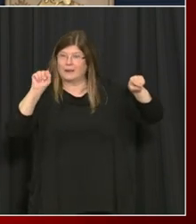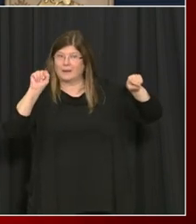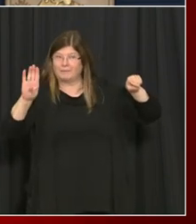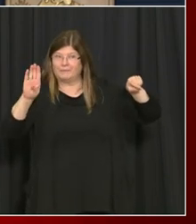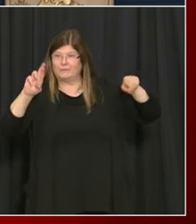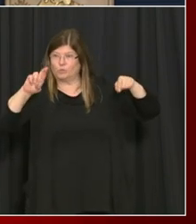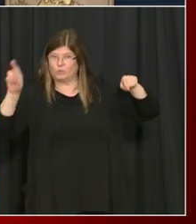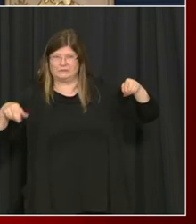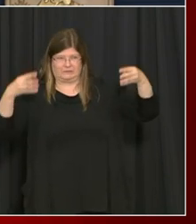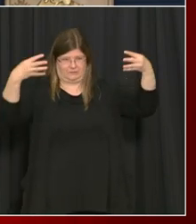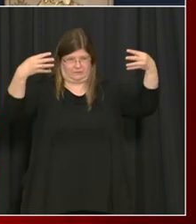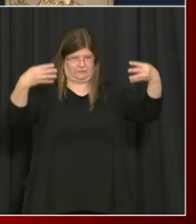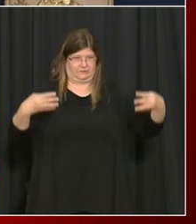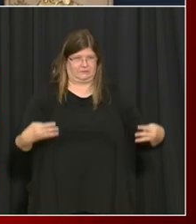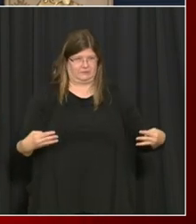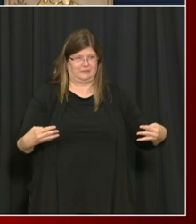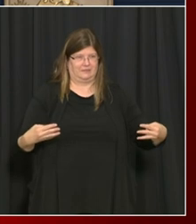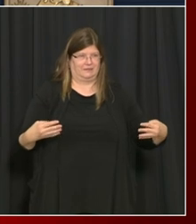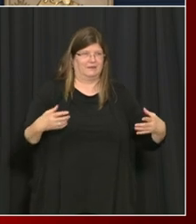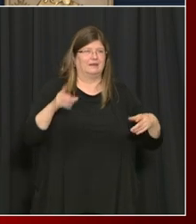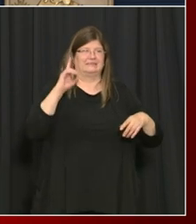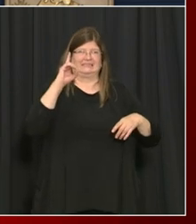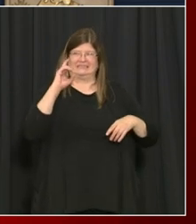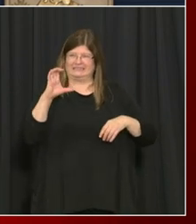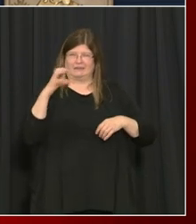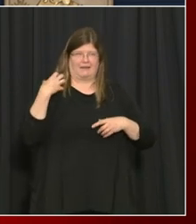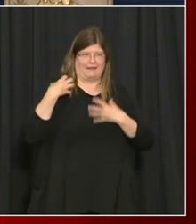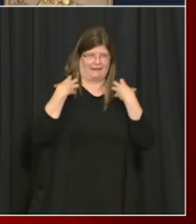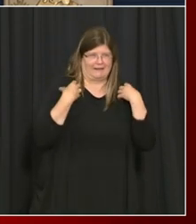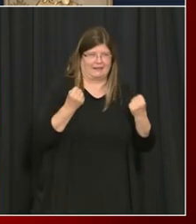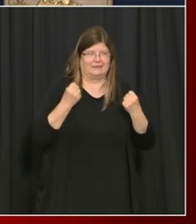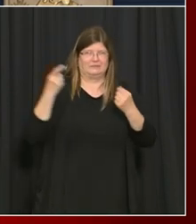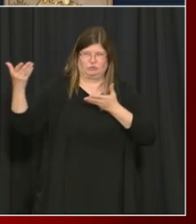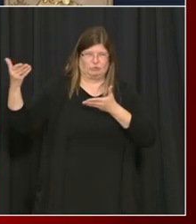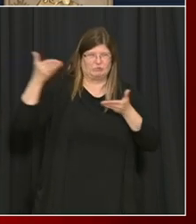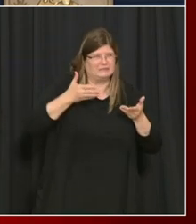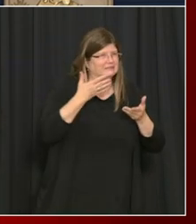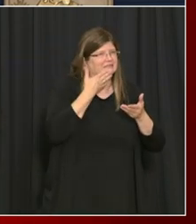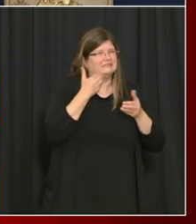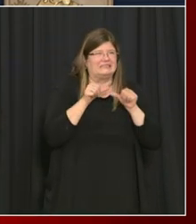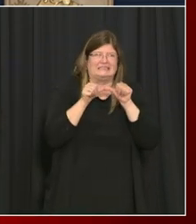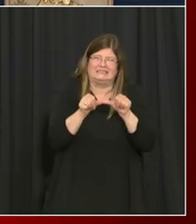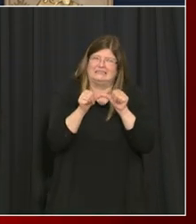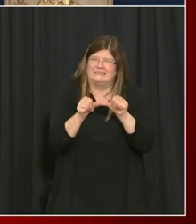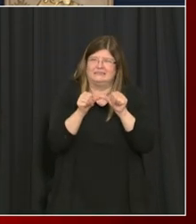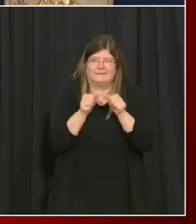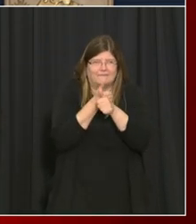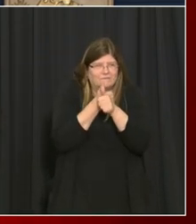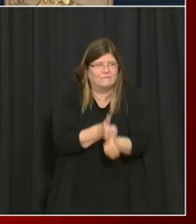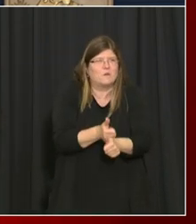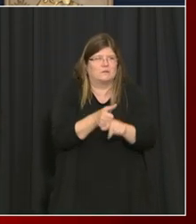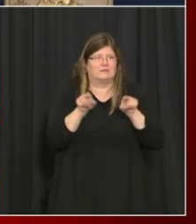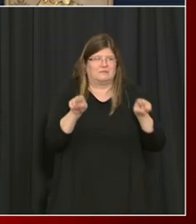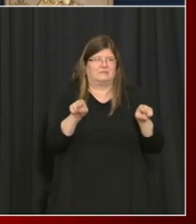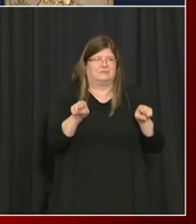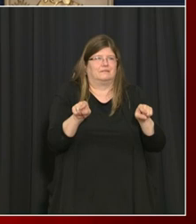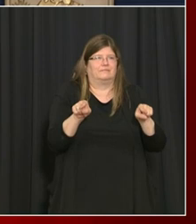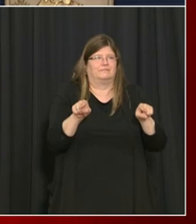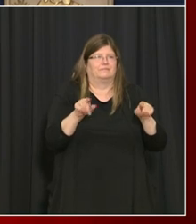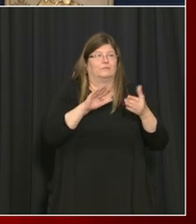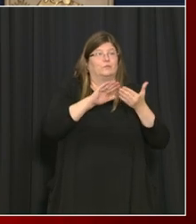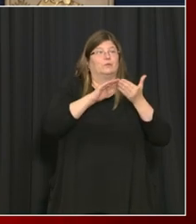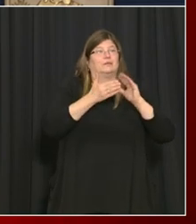And DC Health recommended that a better metric to follow was community